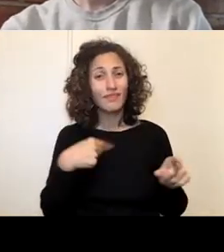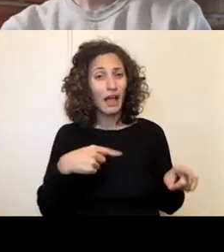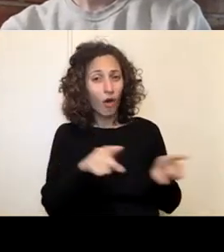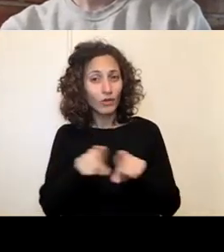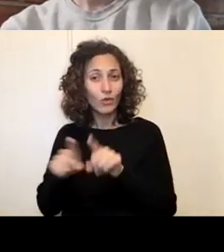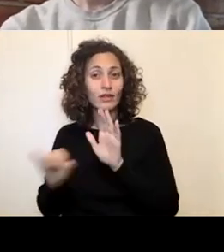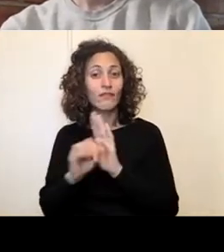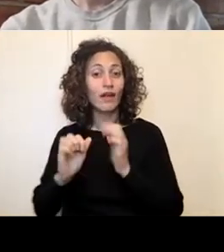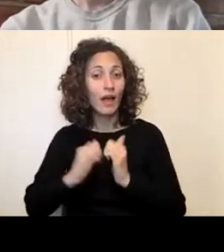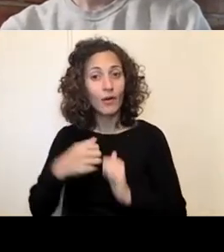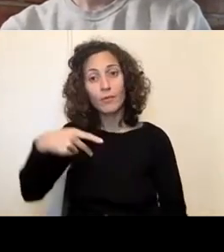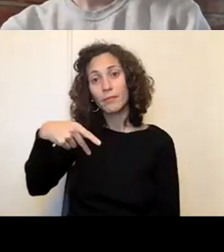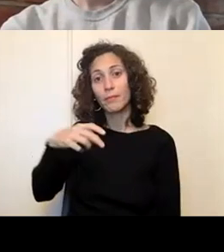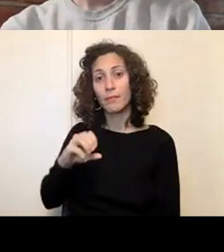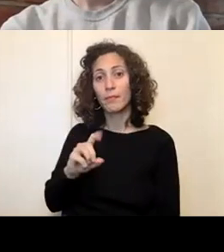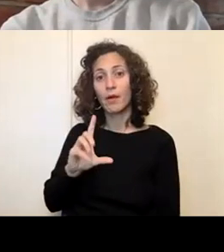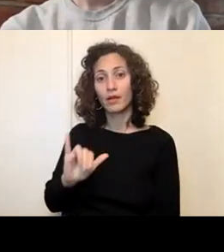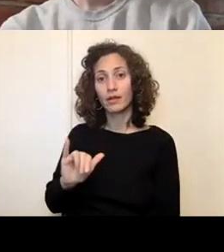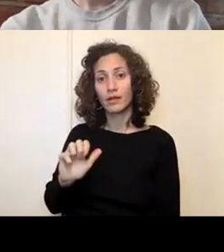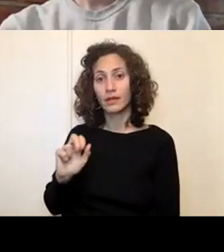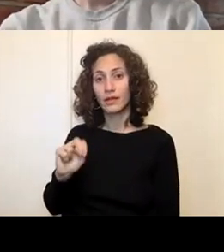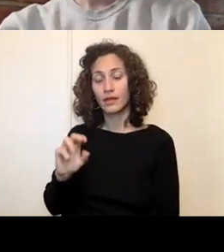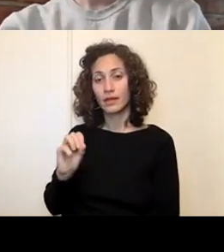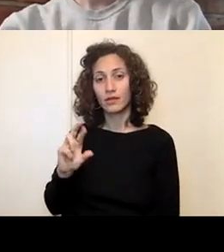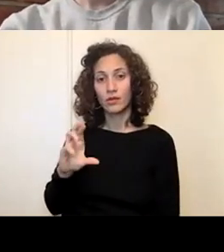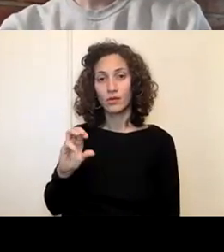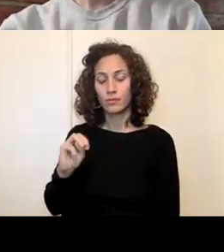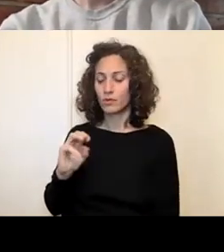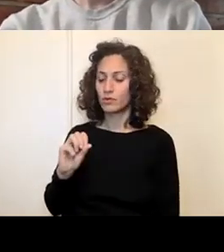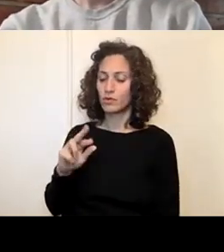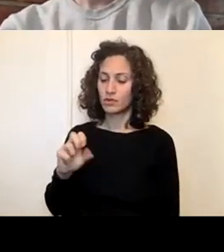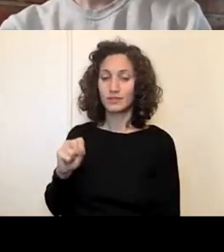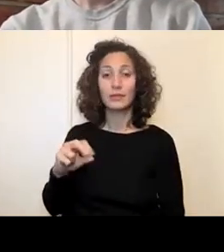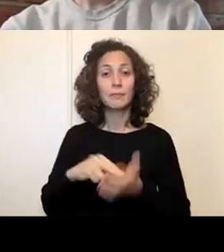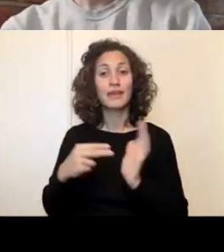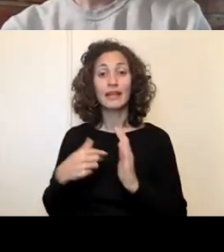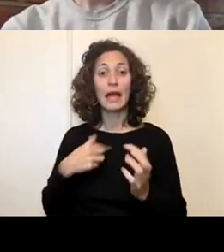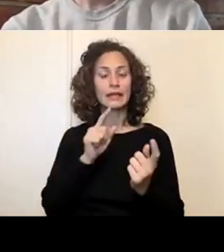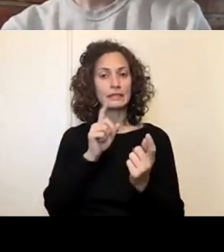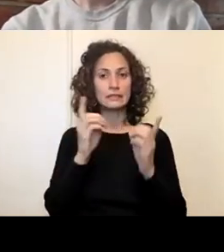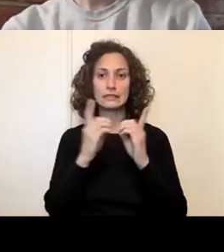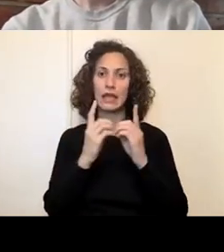polyamorous, which means I have more than one love. I'm not monogamous. I'm